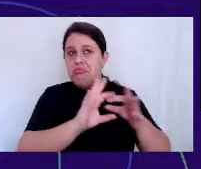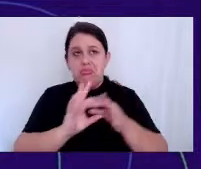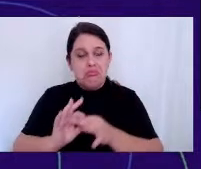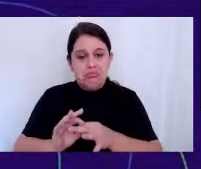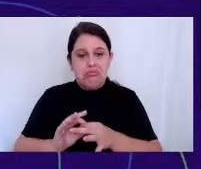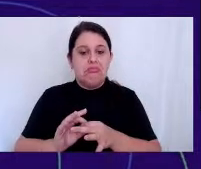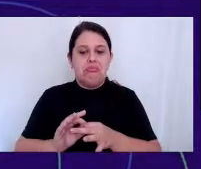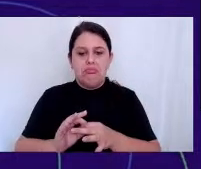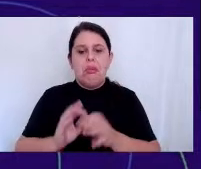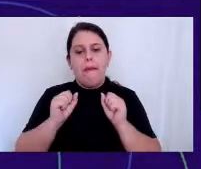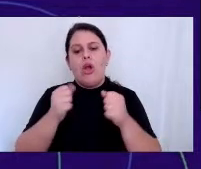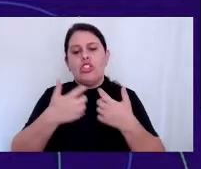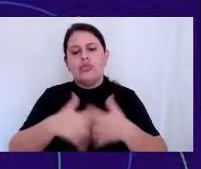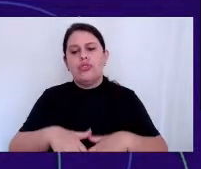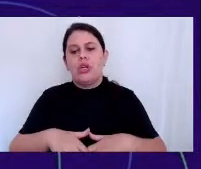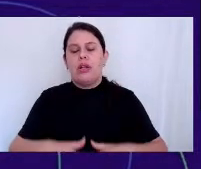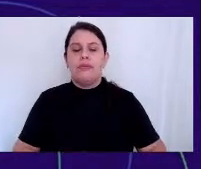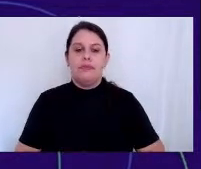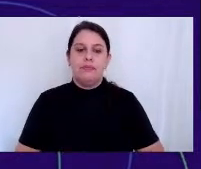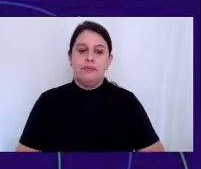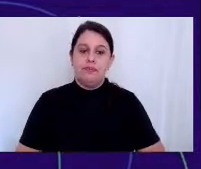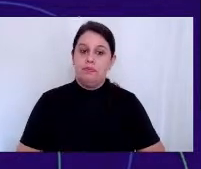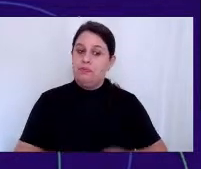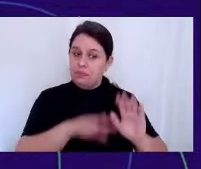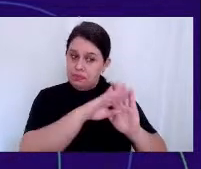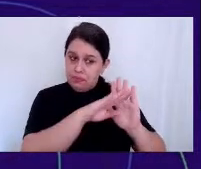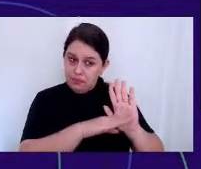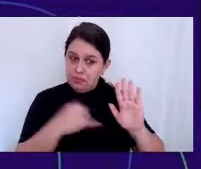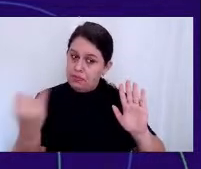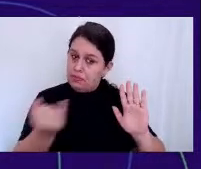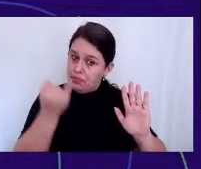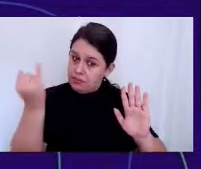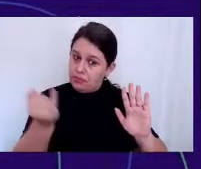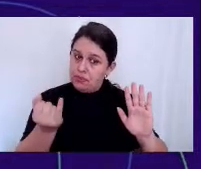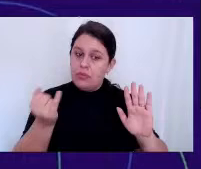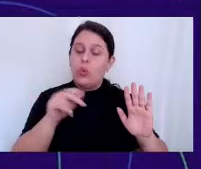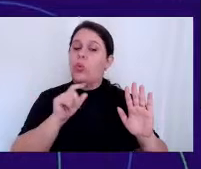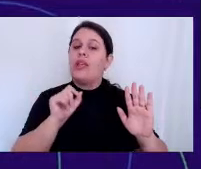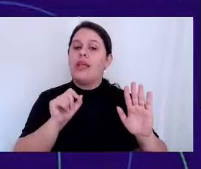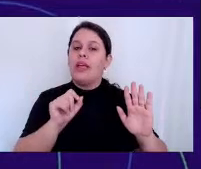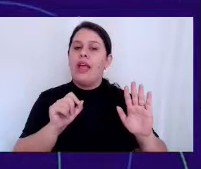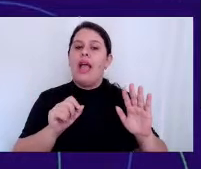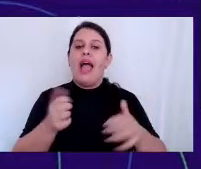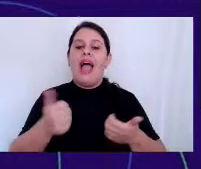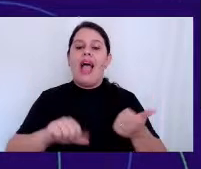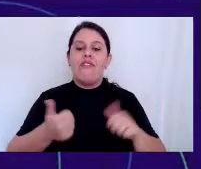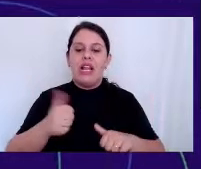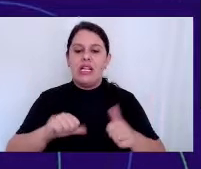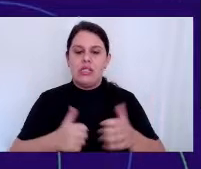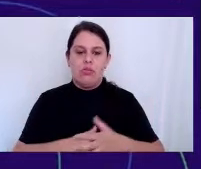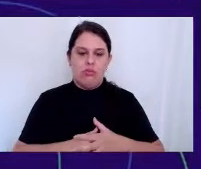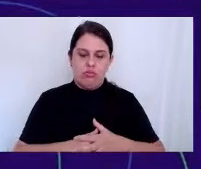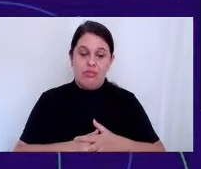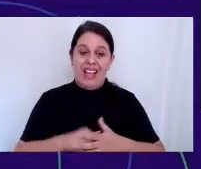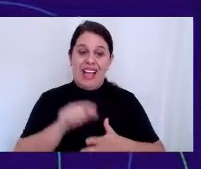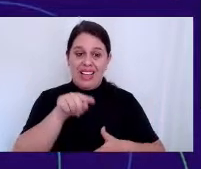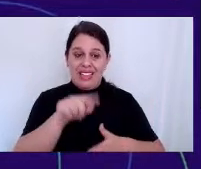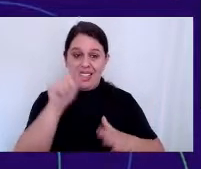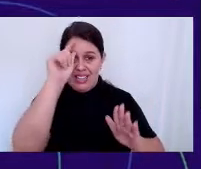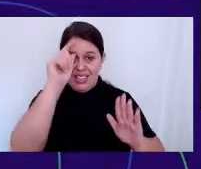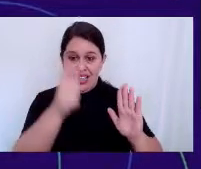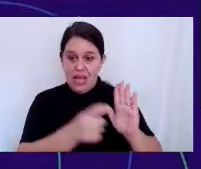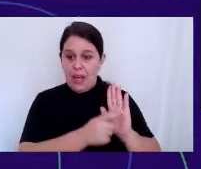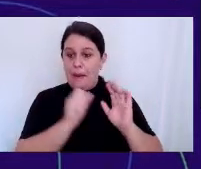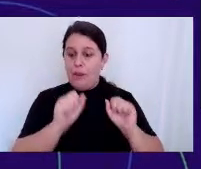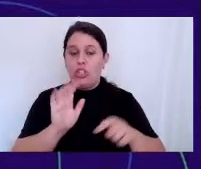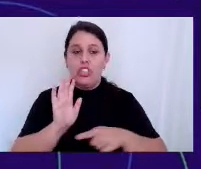for us as teachers is assessment, right? So here we can be supported by AI with questions for monitoring progress, for checking